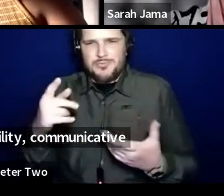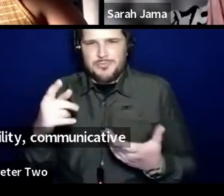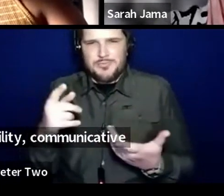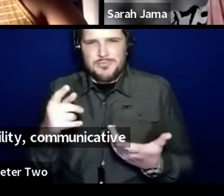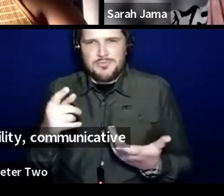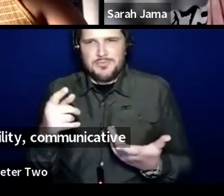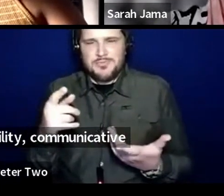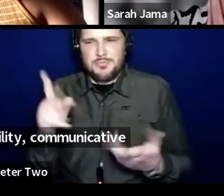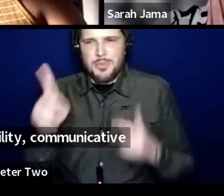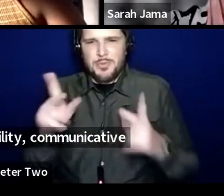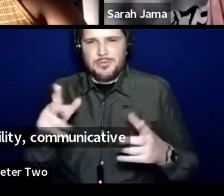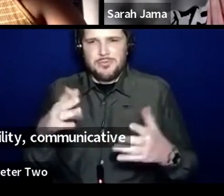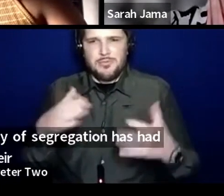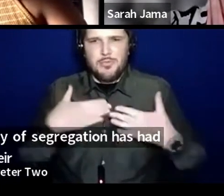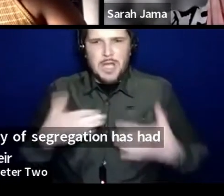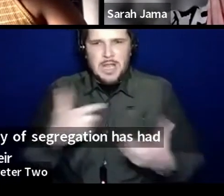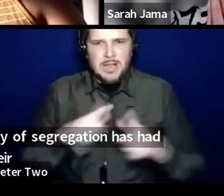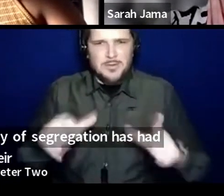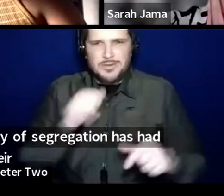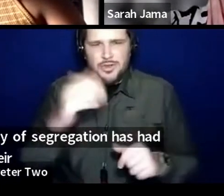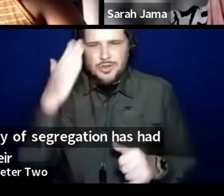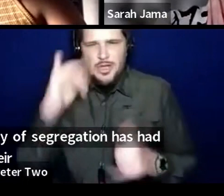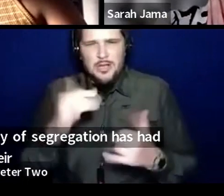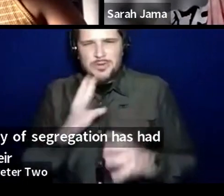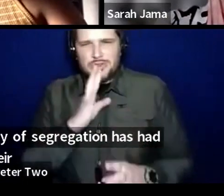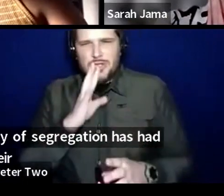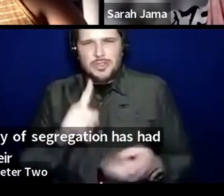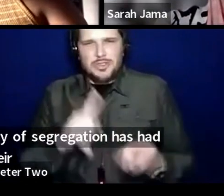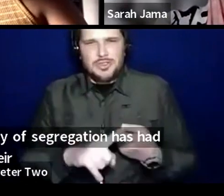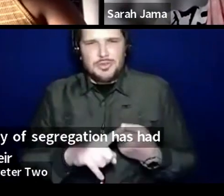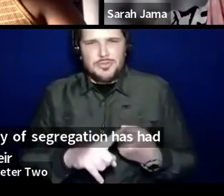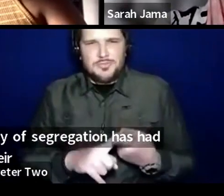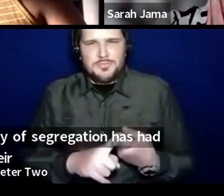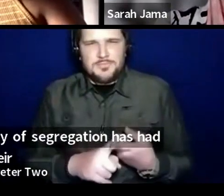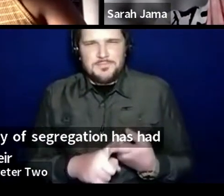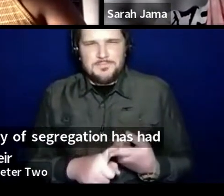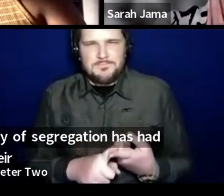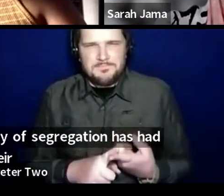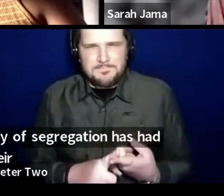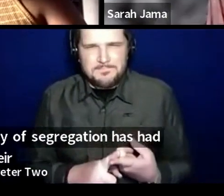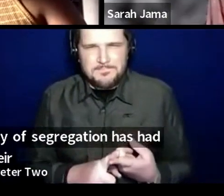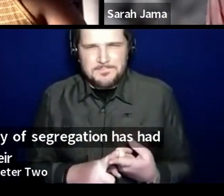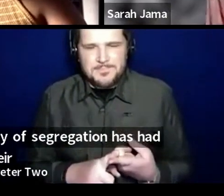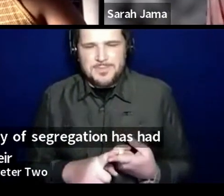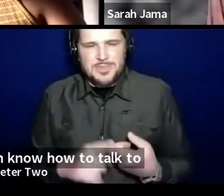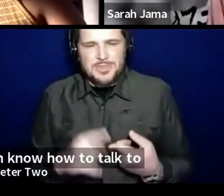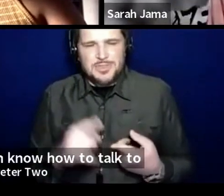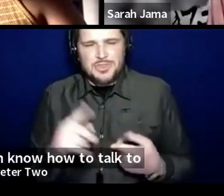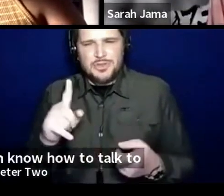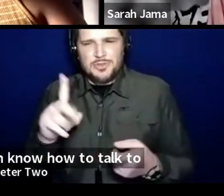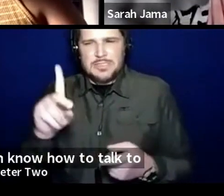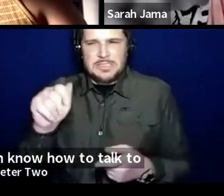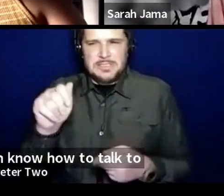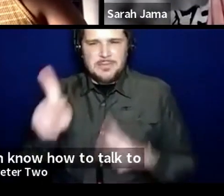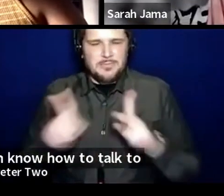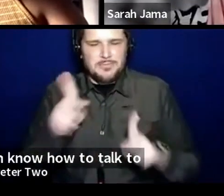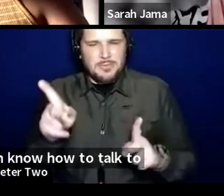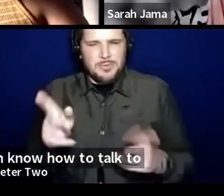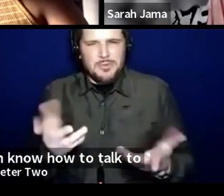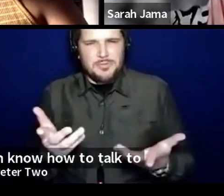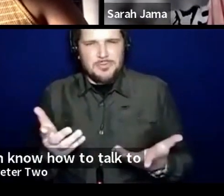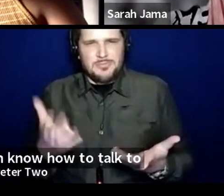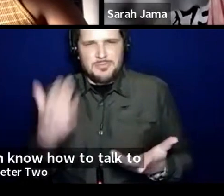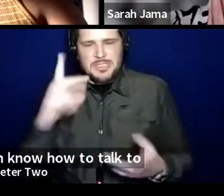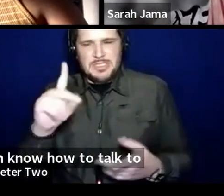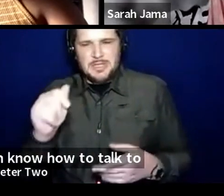talk to some, doesn't even know how to talk to disabled people, because